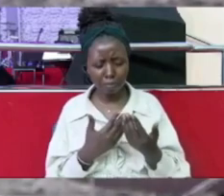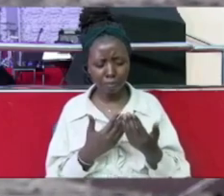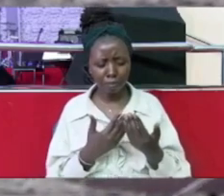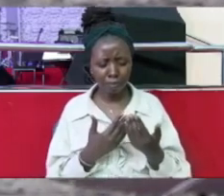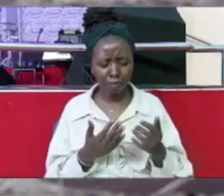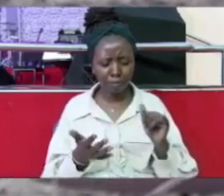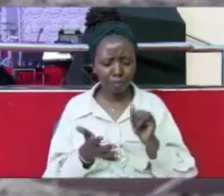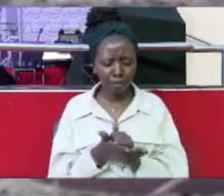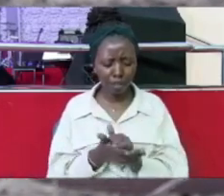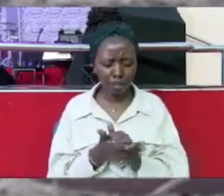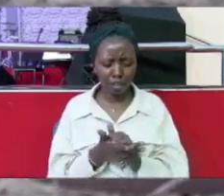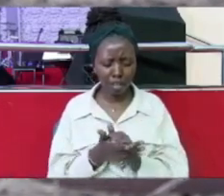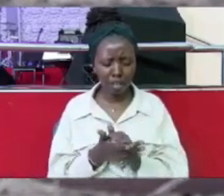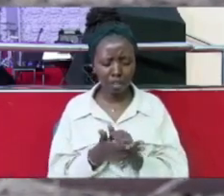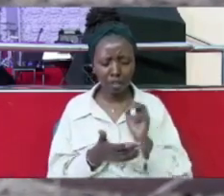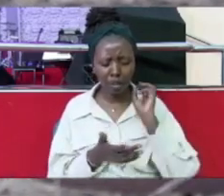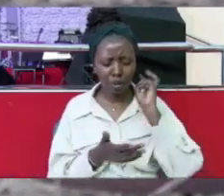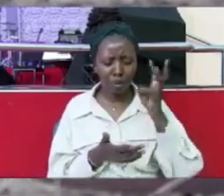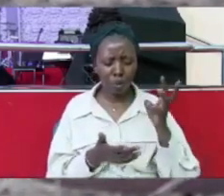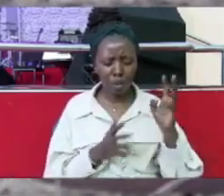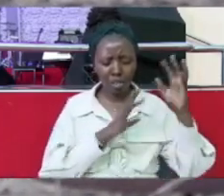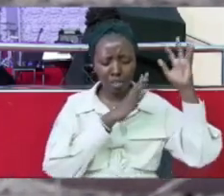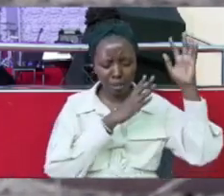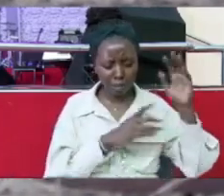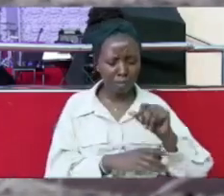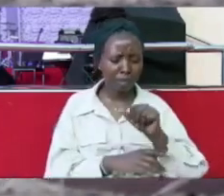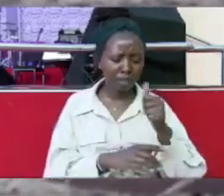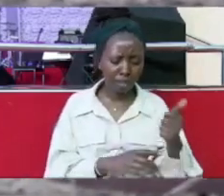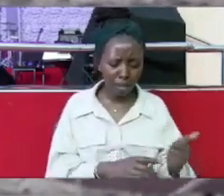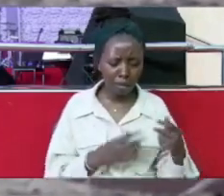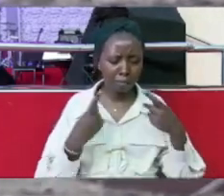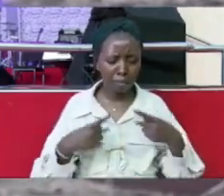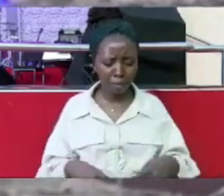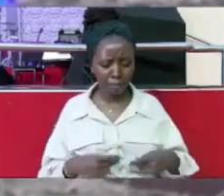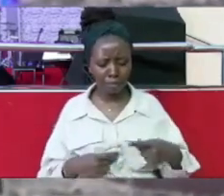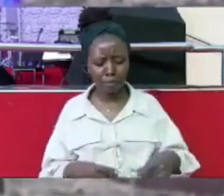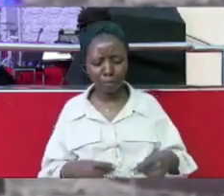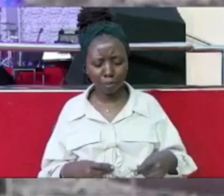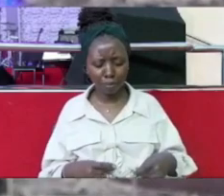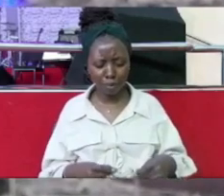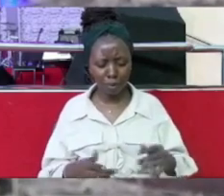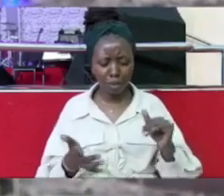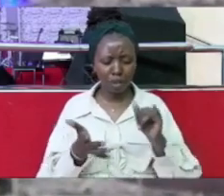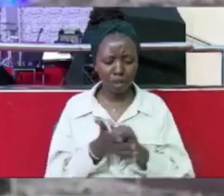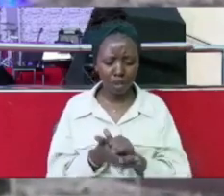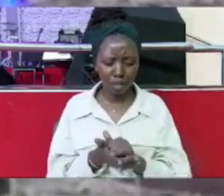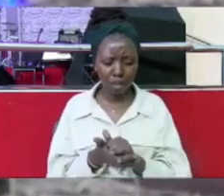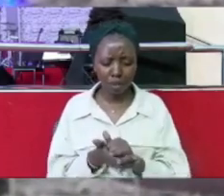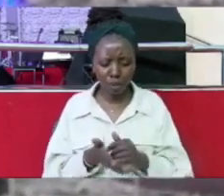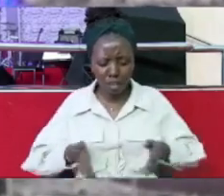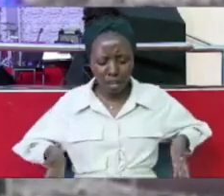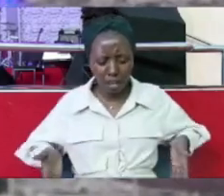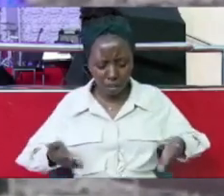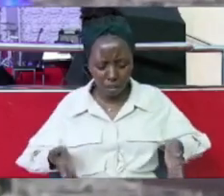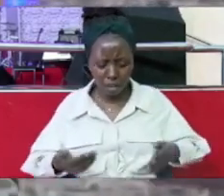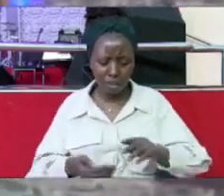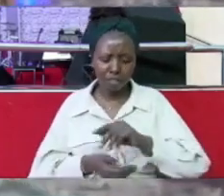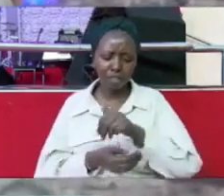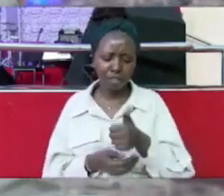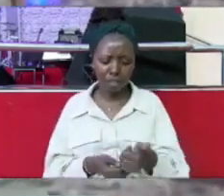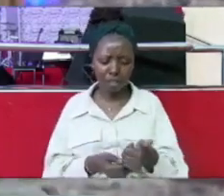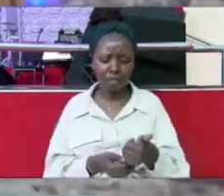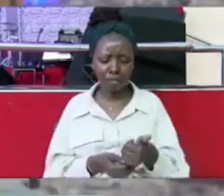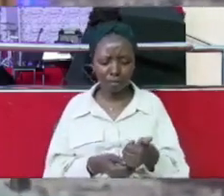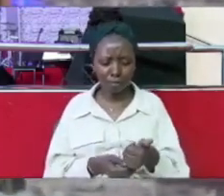That Lord, you will be keen to appreciate others. We will be keen to affirm others.